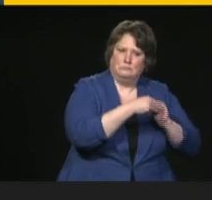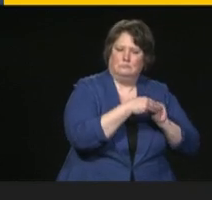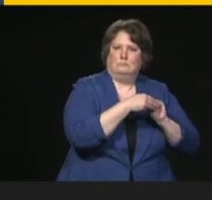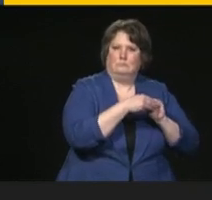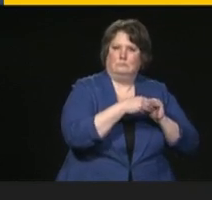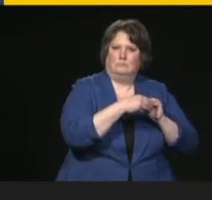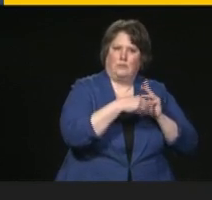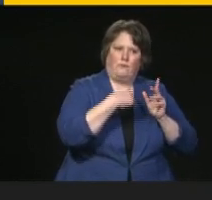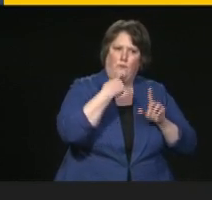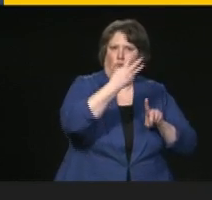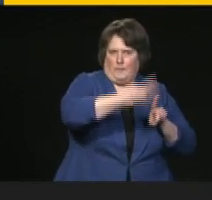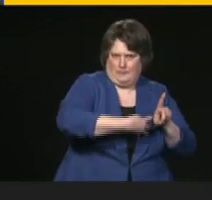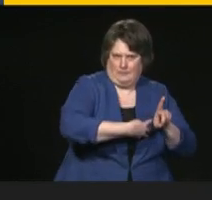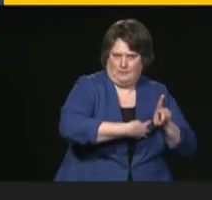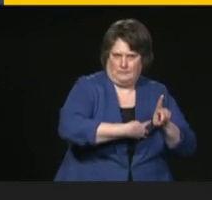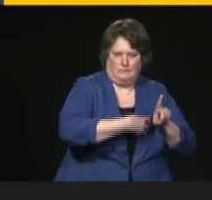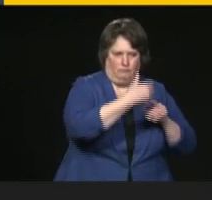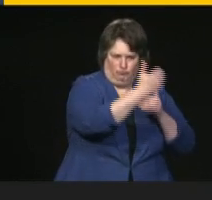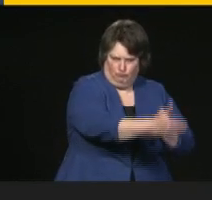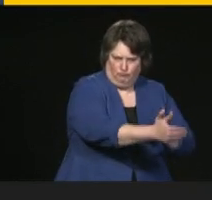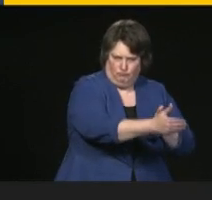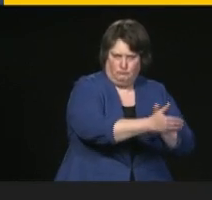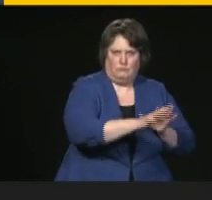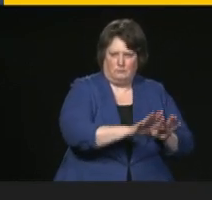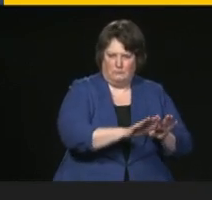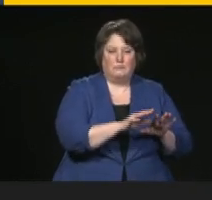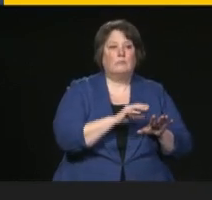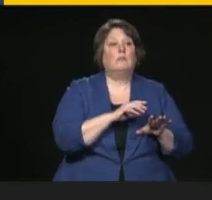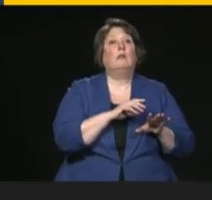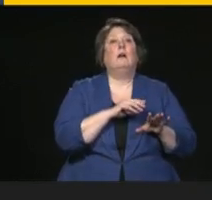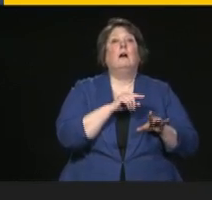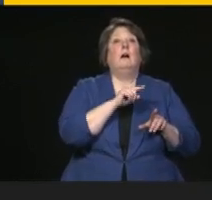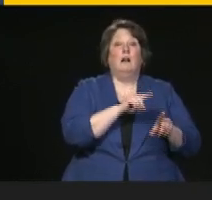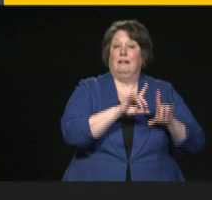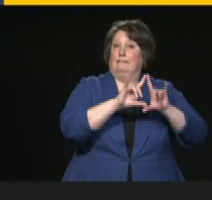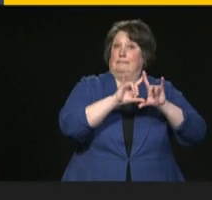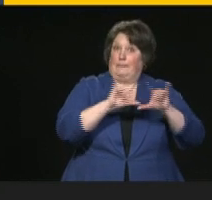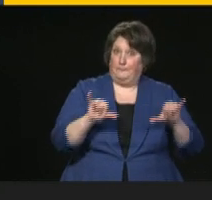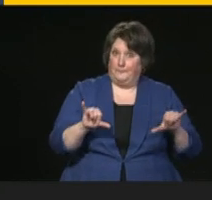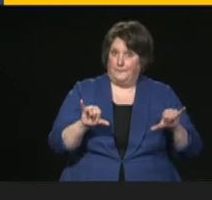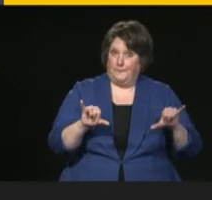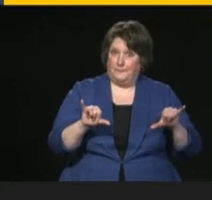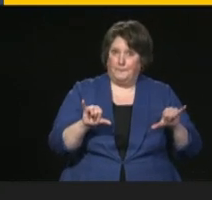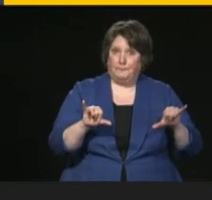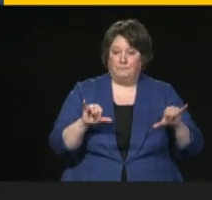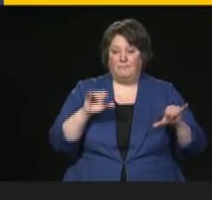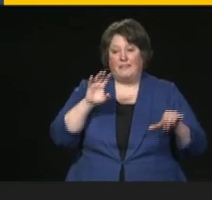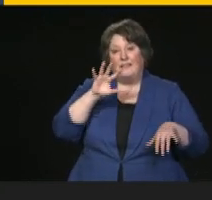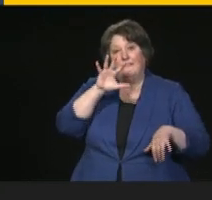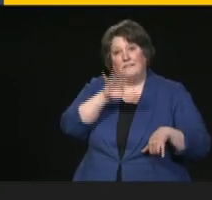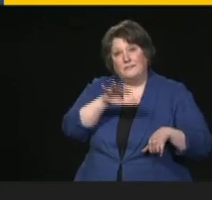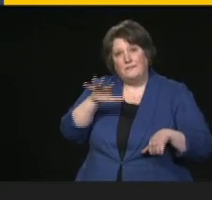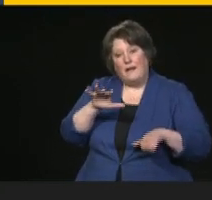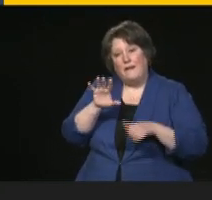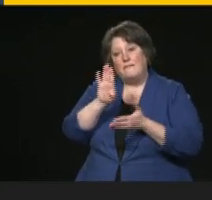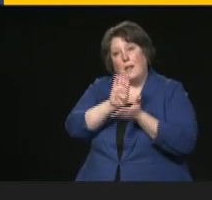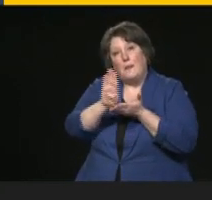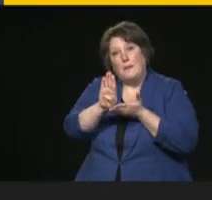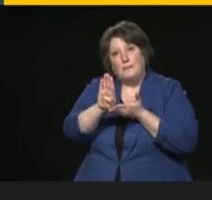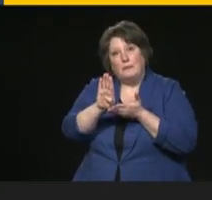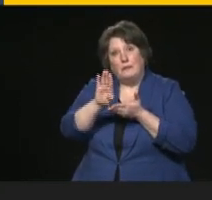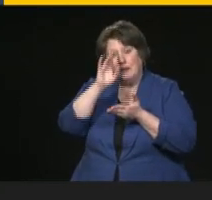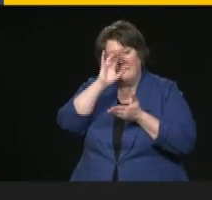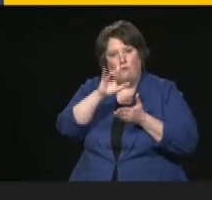know. Then on top of that, we've had $55 billion in deferral of income taxes